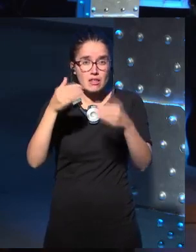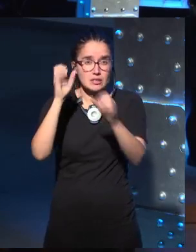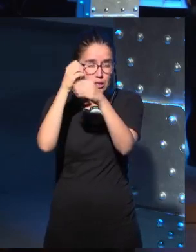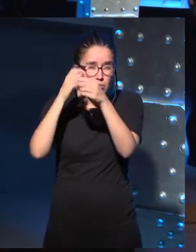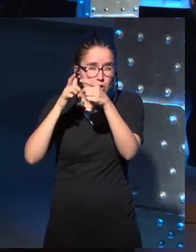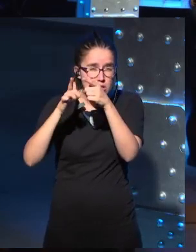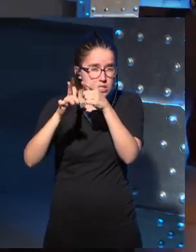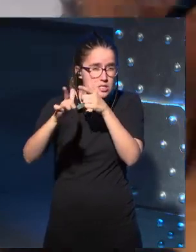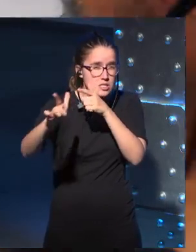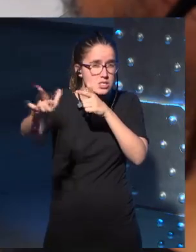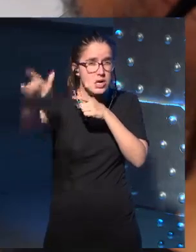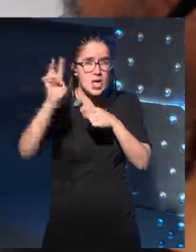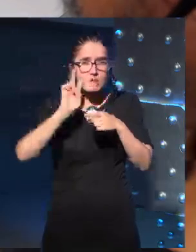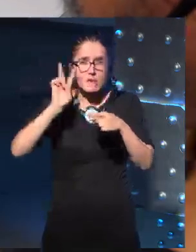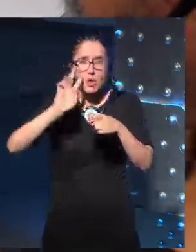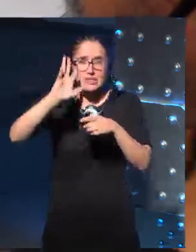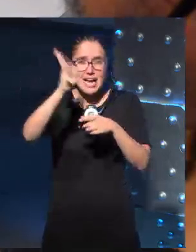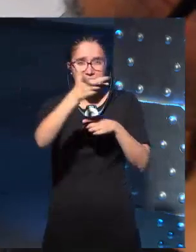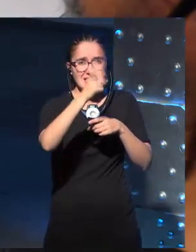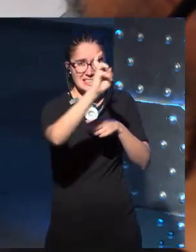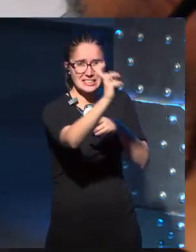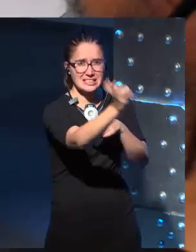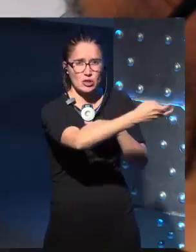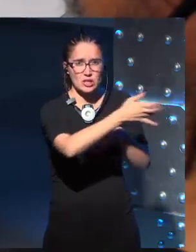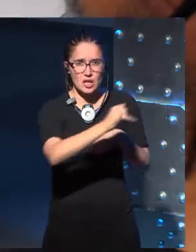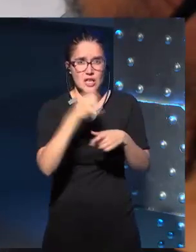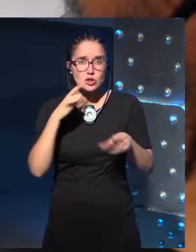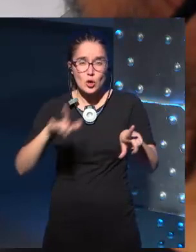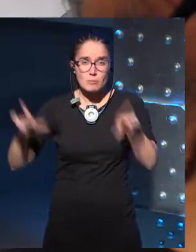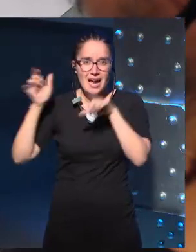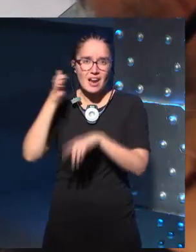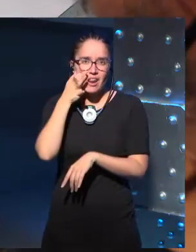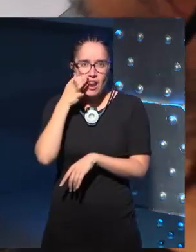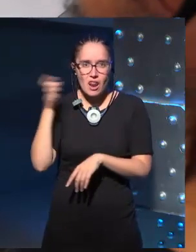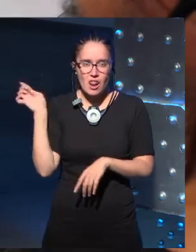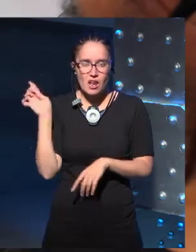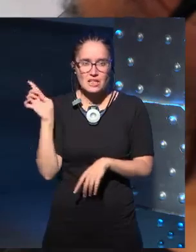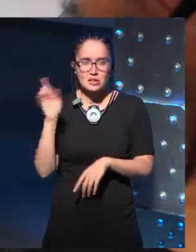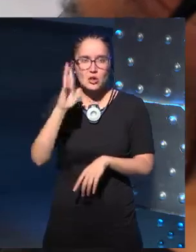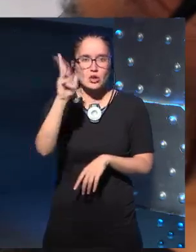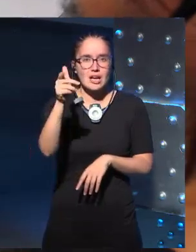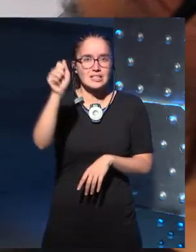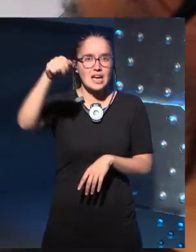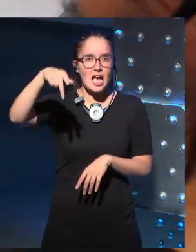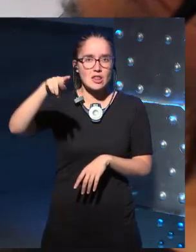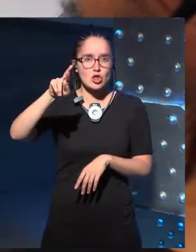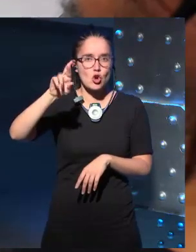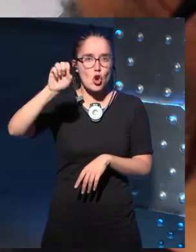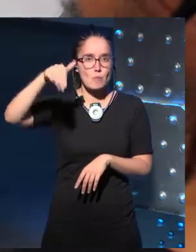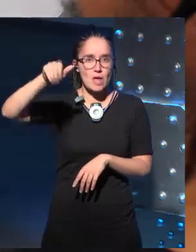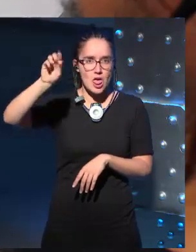see there are other galaxies. This is a real picture. This is Andromeda Galaxy.